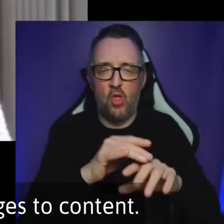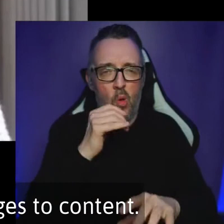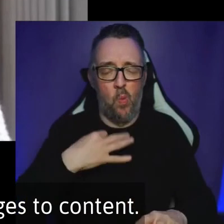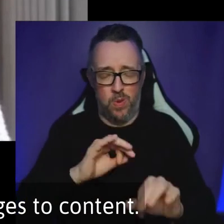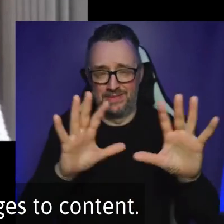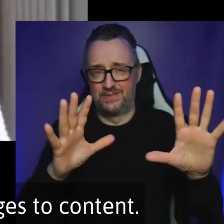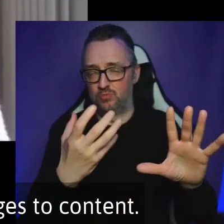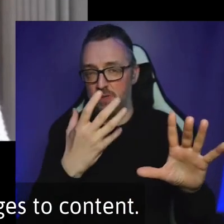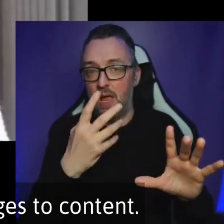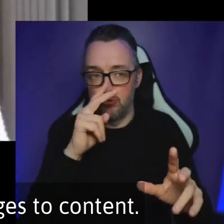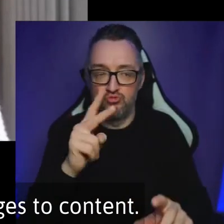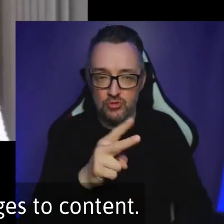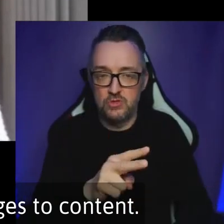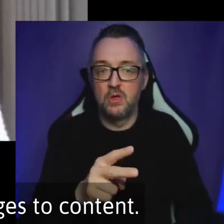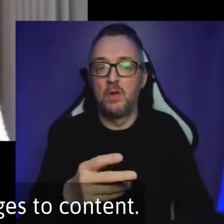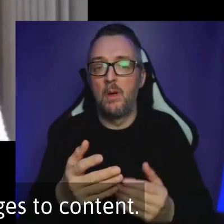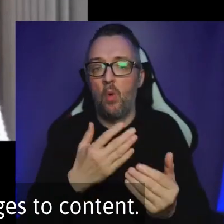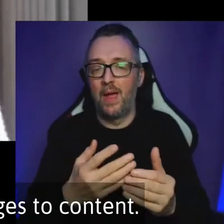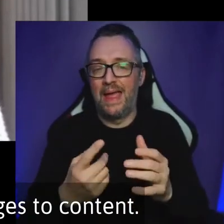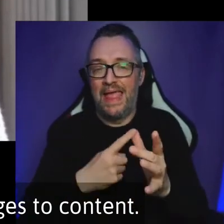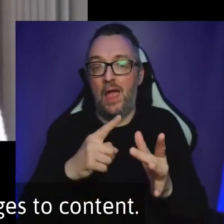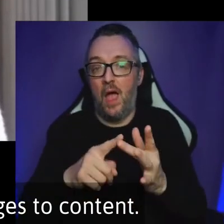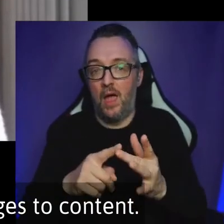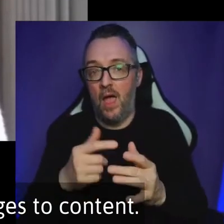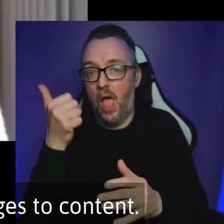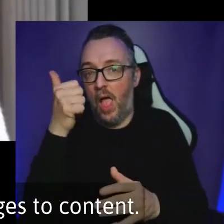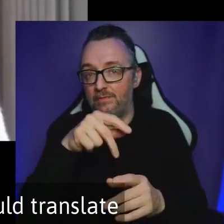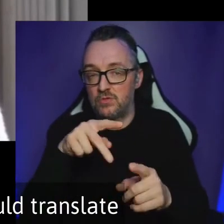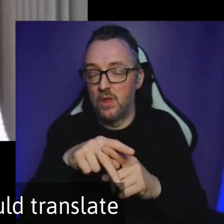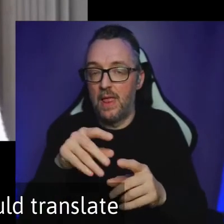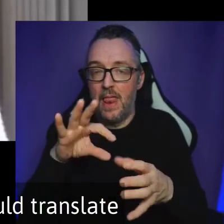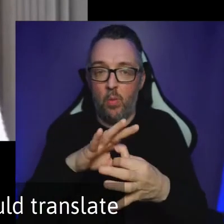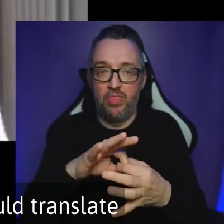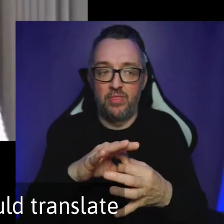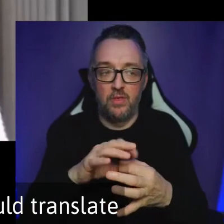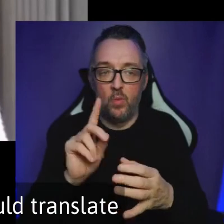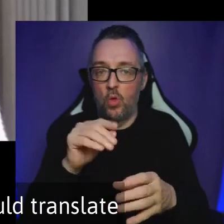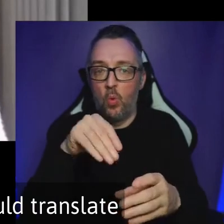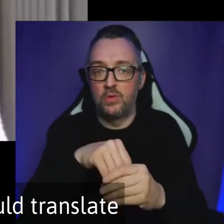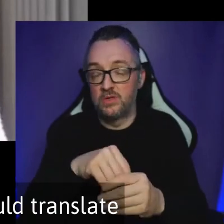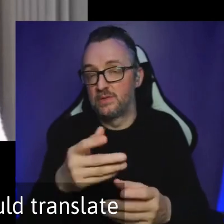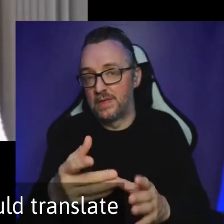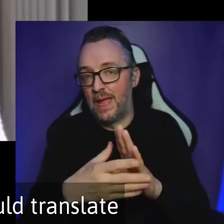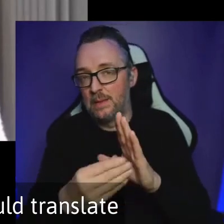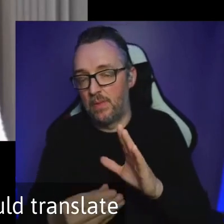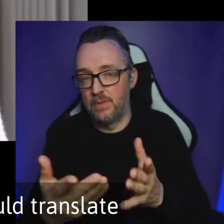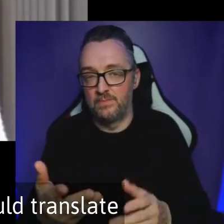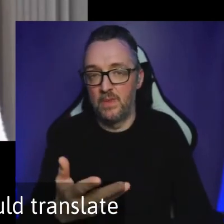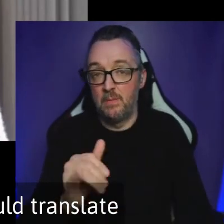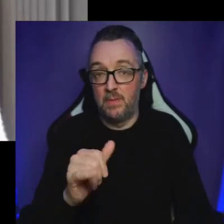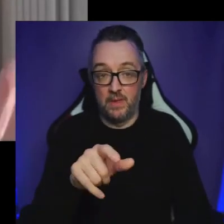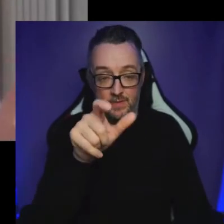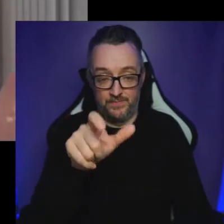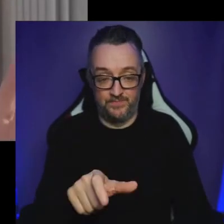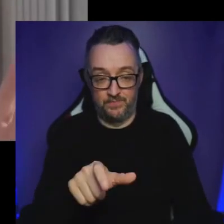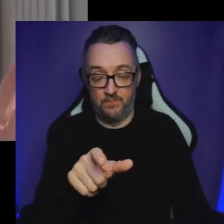more AI driven changes to content. So for example, could you get something that could translate